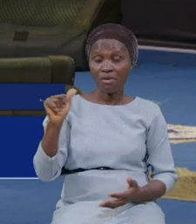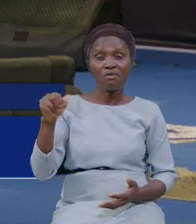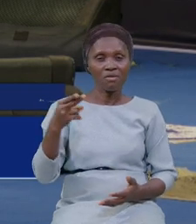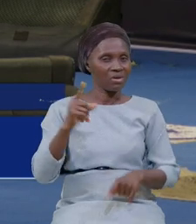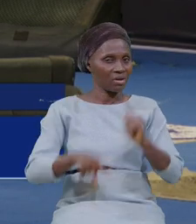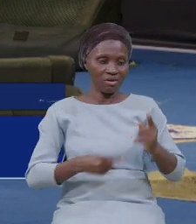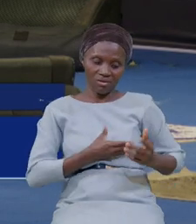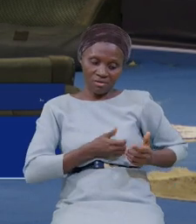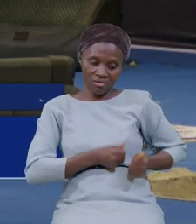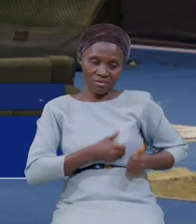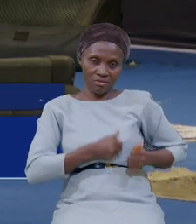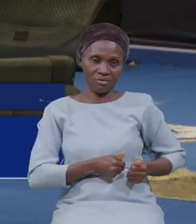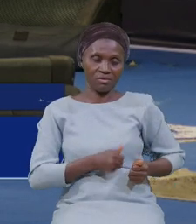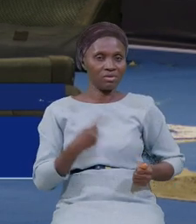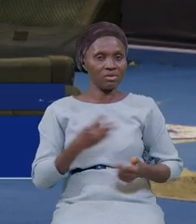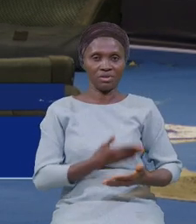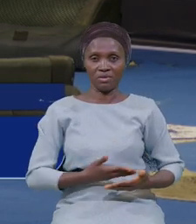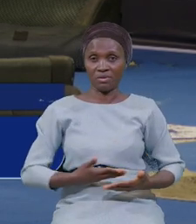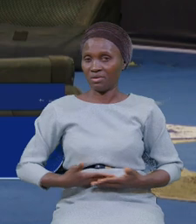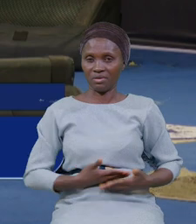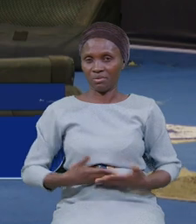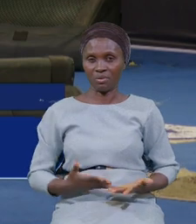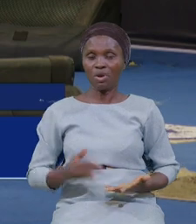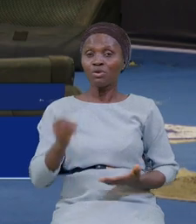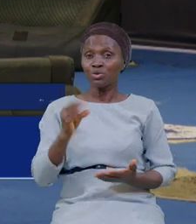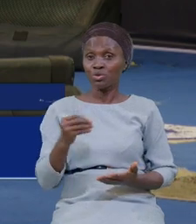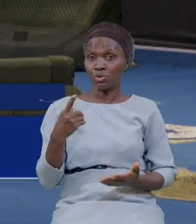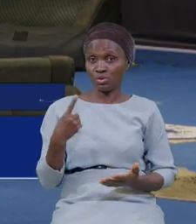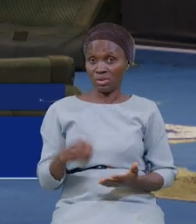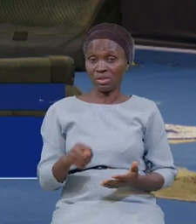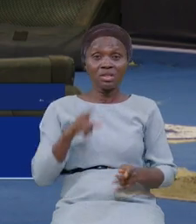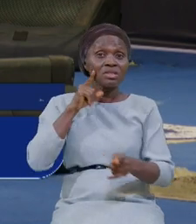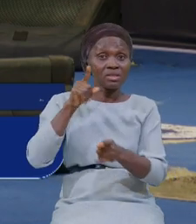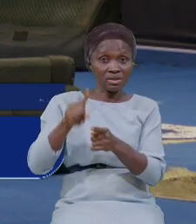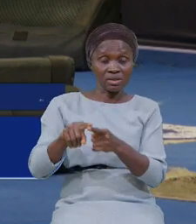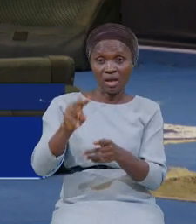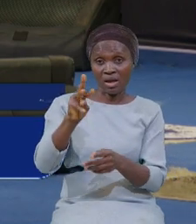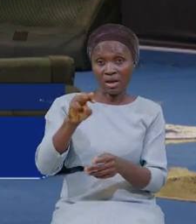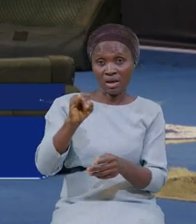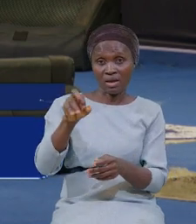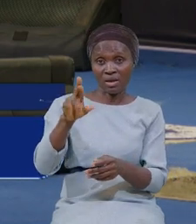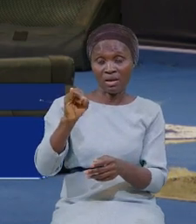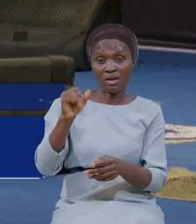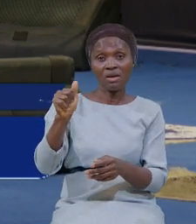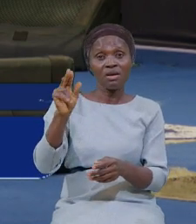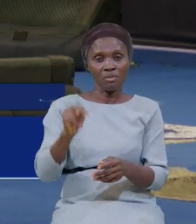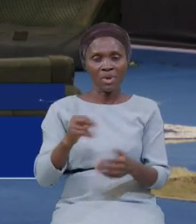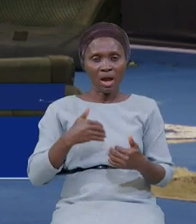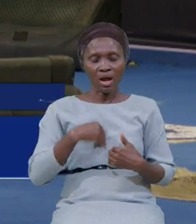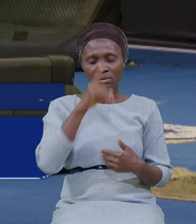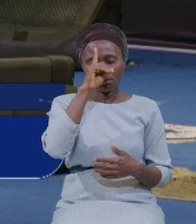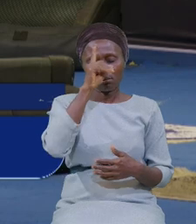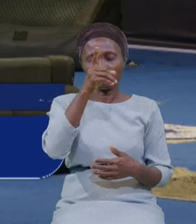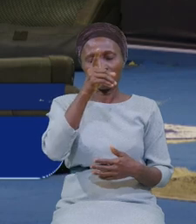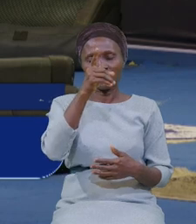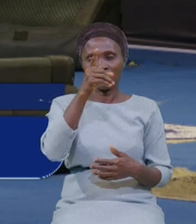very thoughtful Miriam, as a sister, he had intelligent initiation.